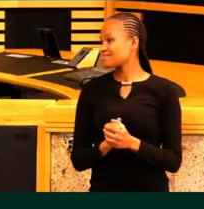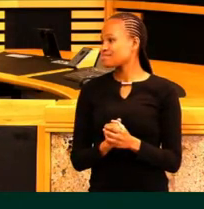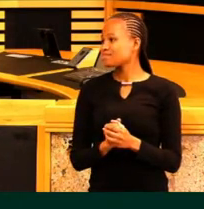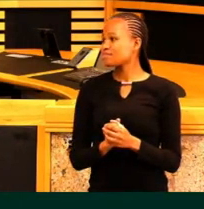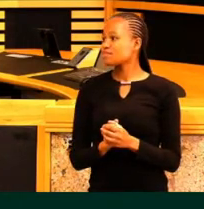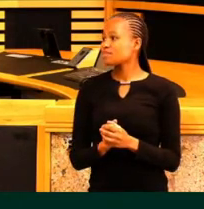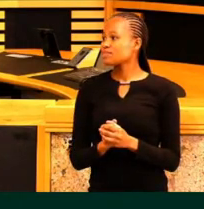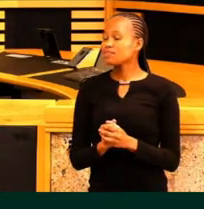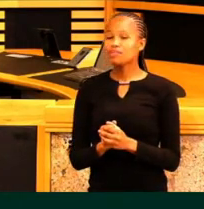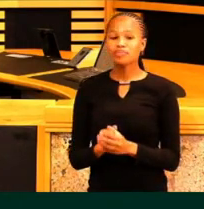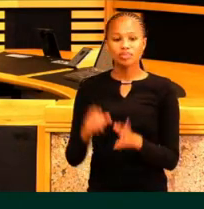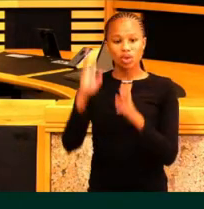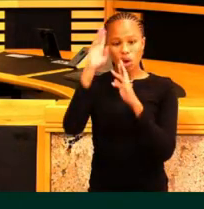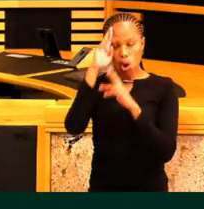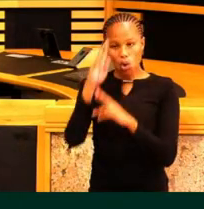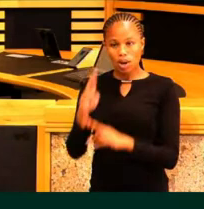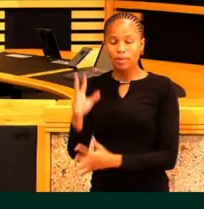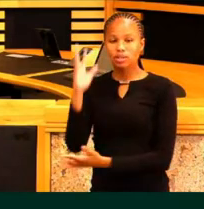speaker